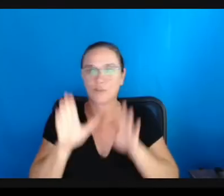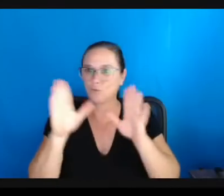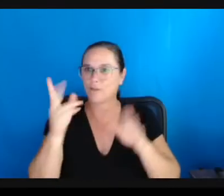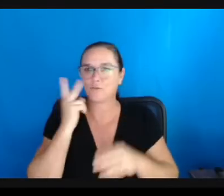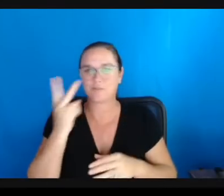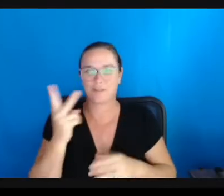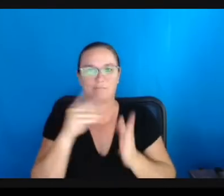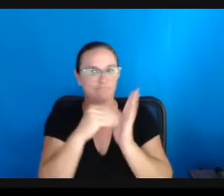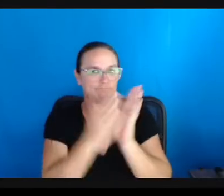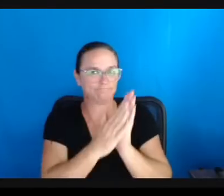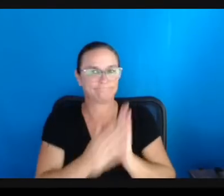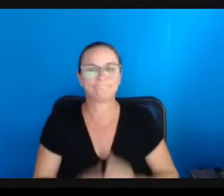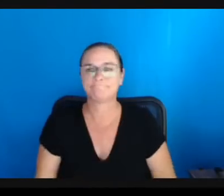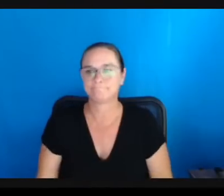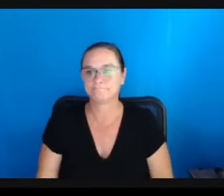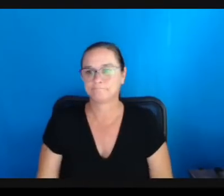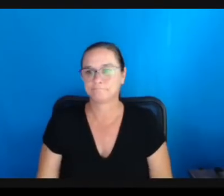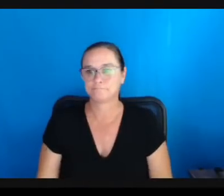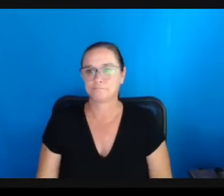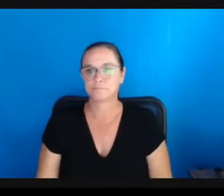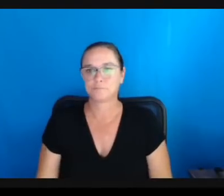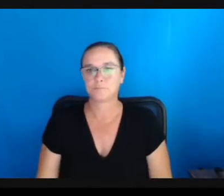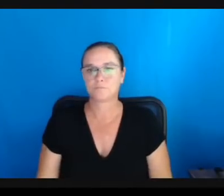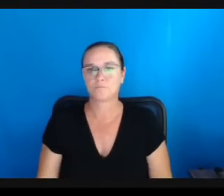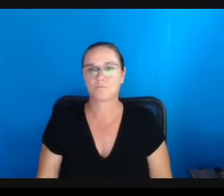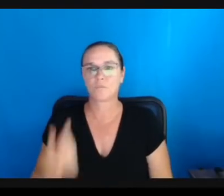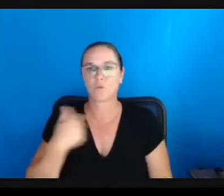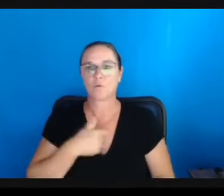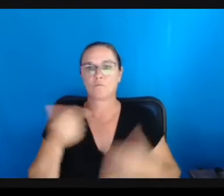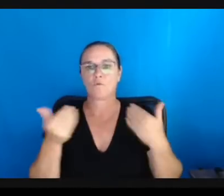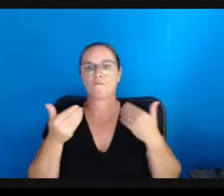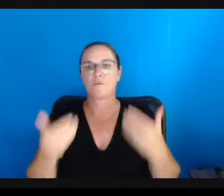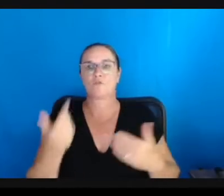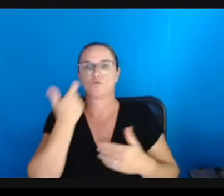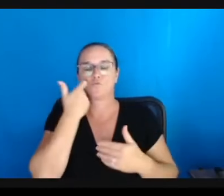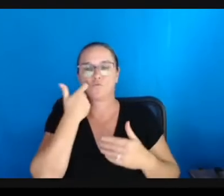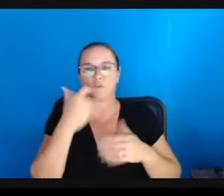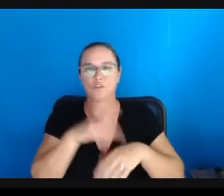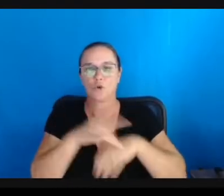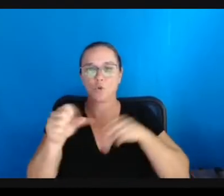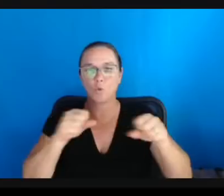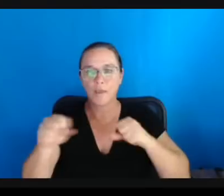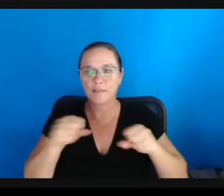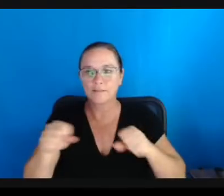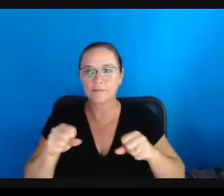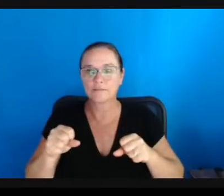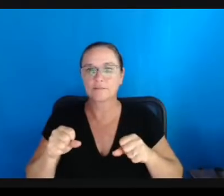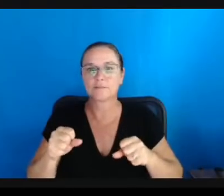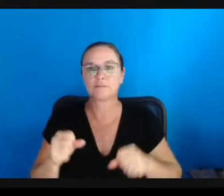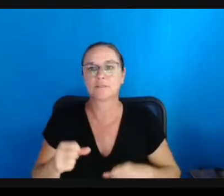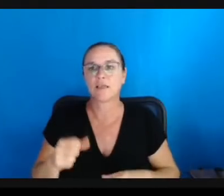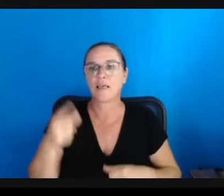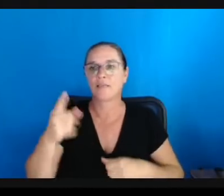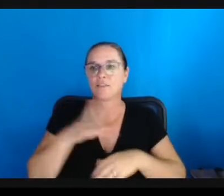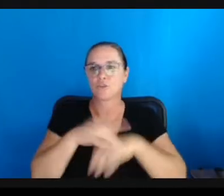today. So let's move on to our recent earthquakes. Here is our earthquake